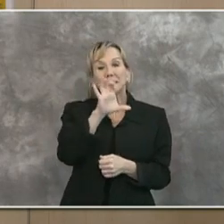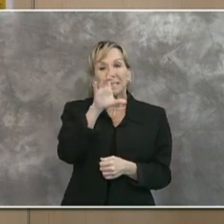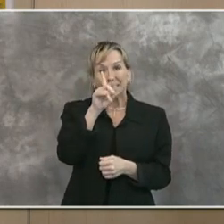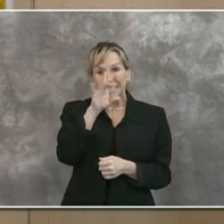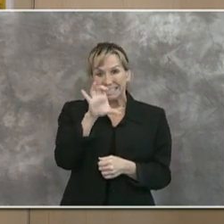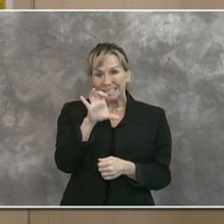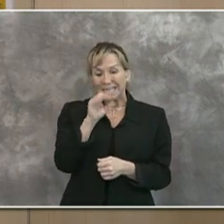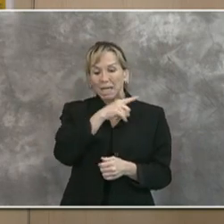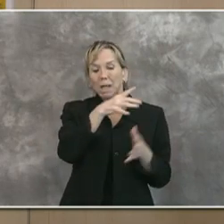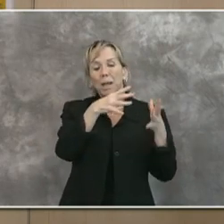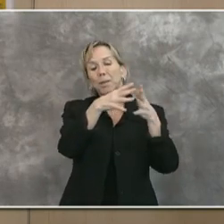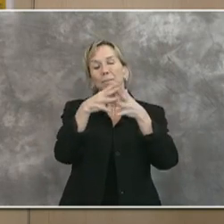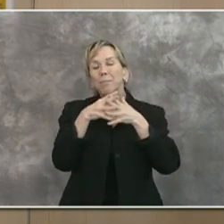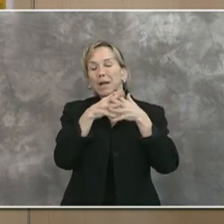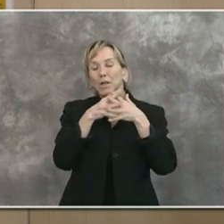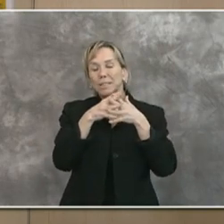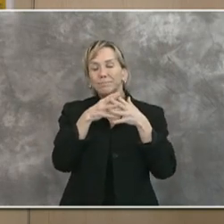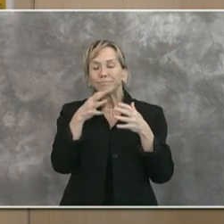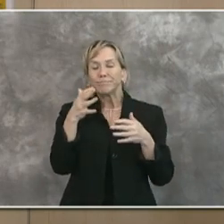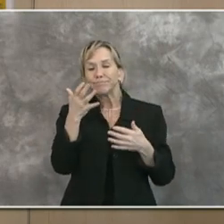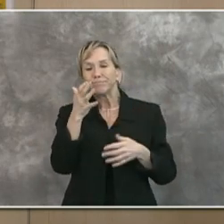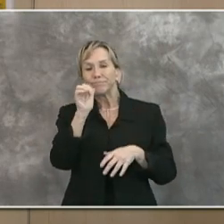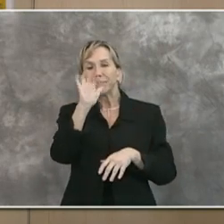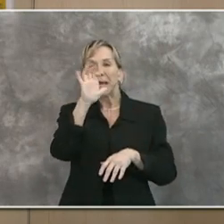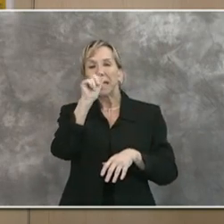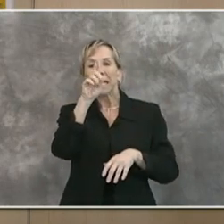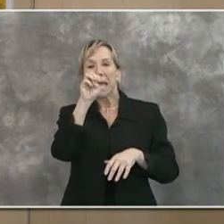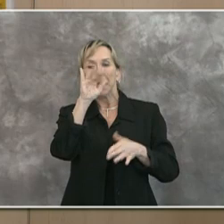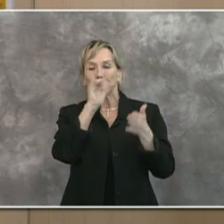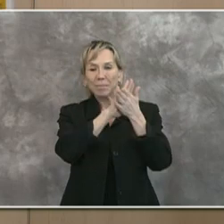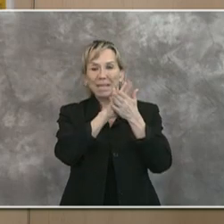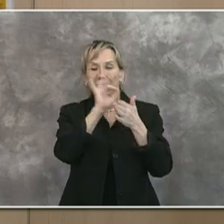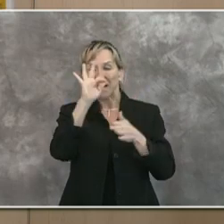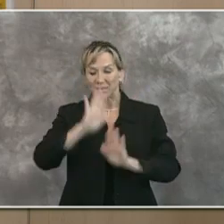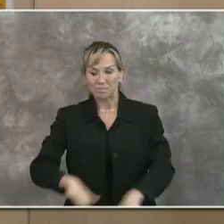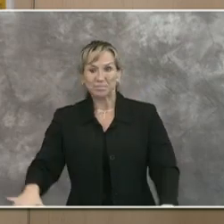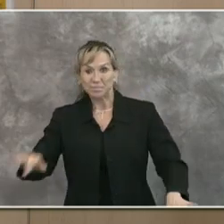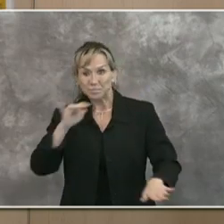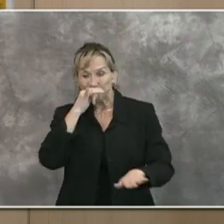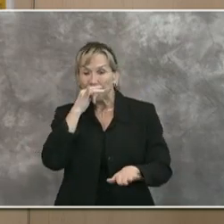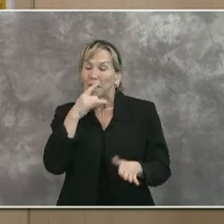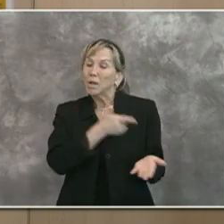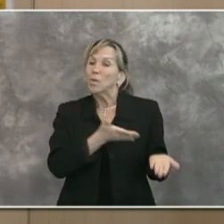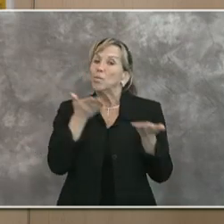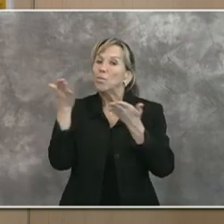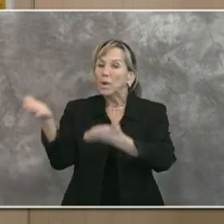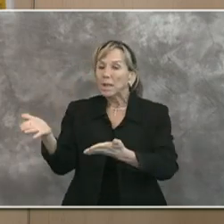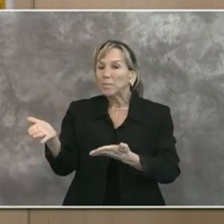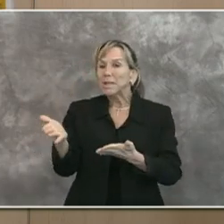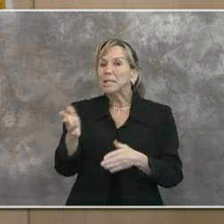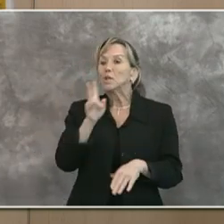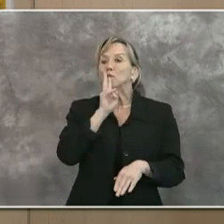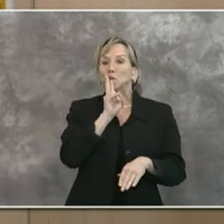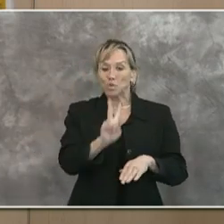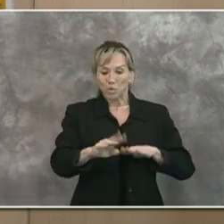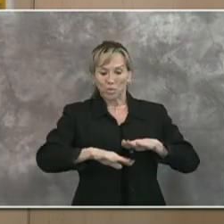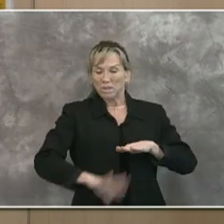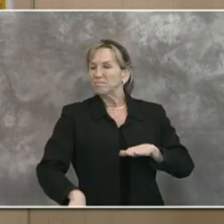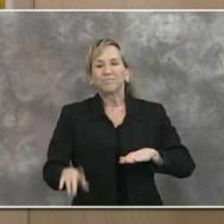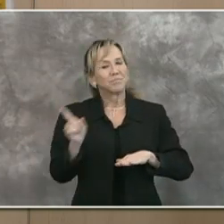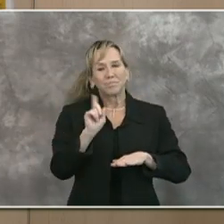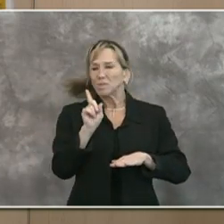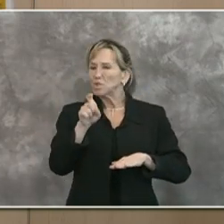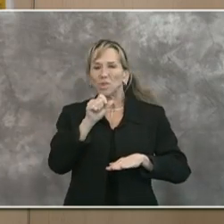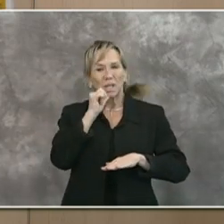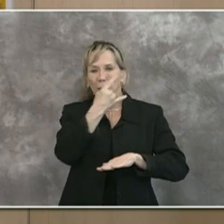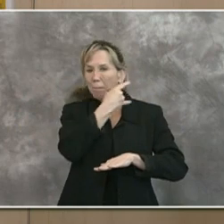and the American Academy of Pediatrics recommends that children under 2 years of age should not wear a mask